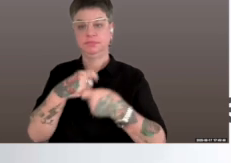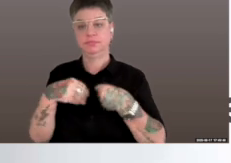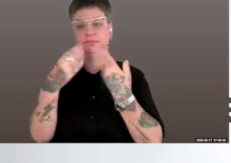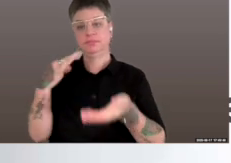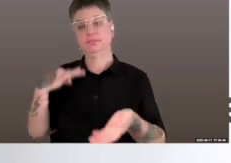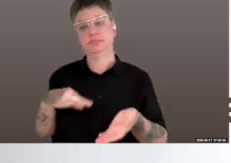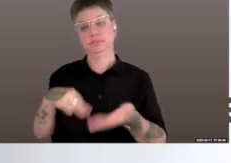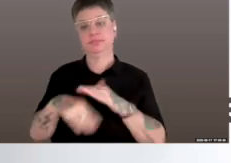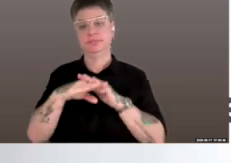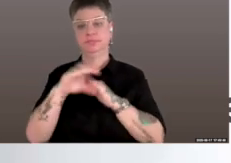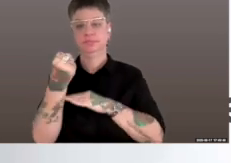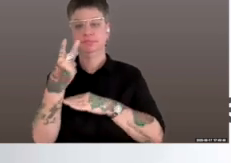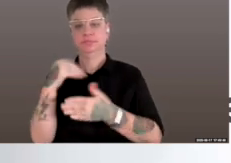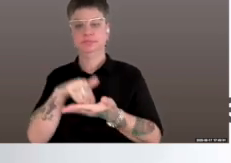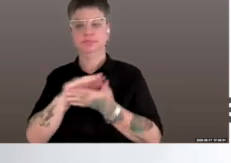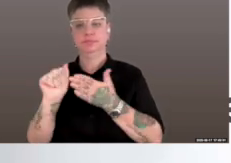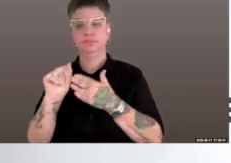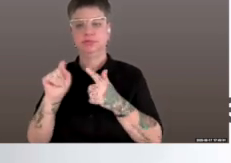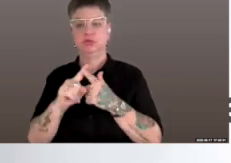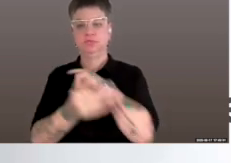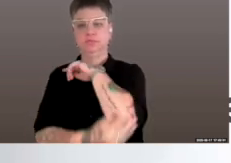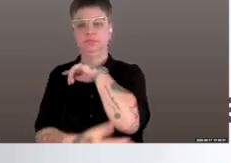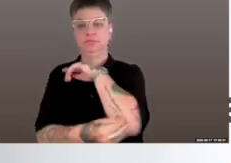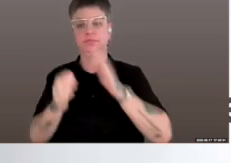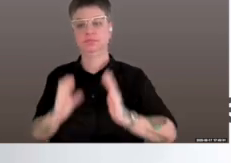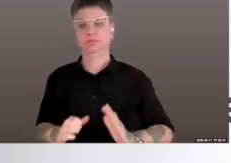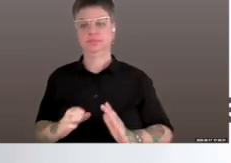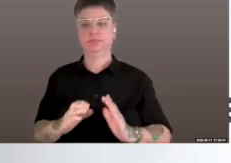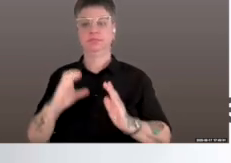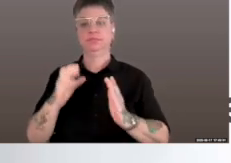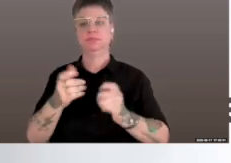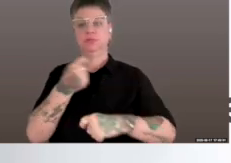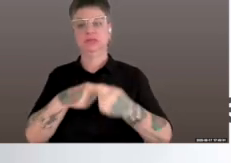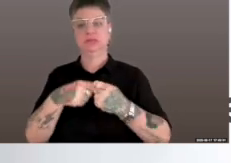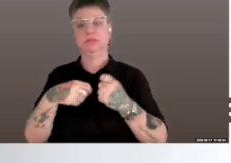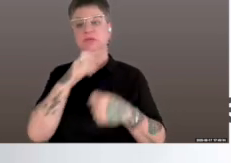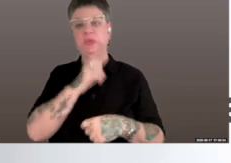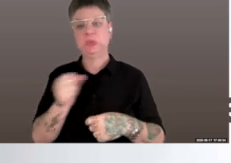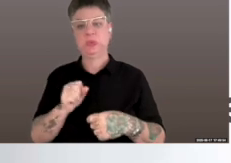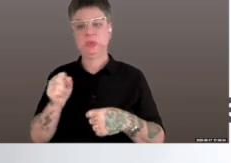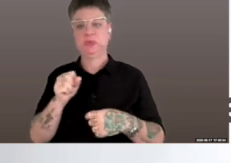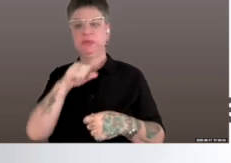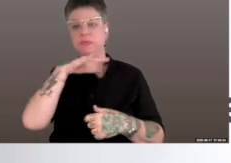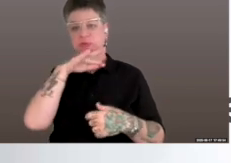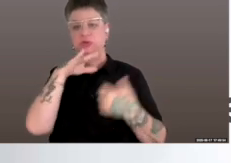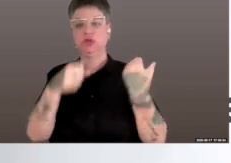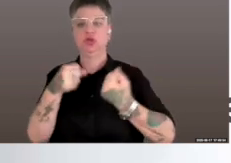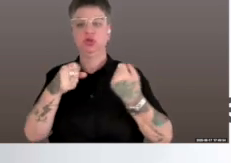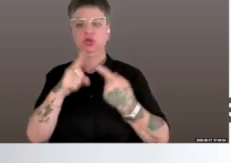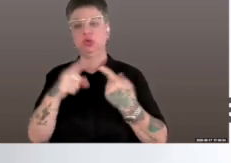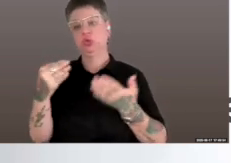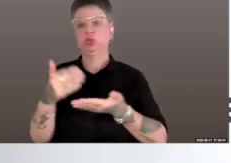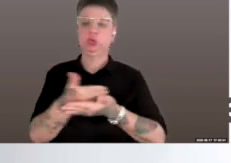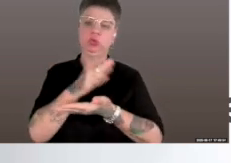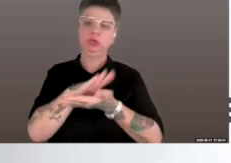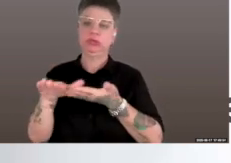The Zero-Emission Assurance Project, also known as ZAP, was established to help lower-income Californians reduce the risk of buying